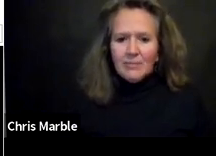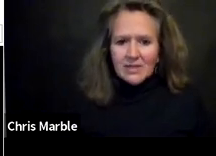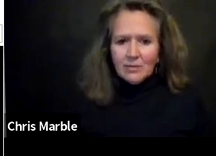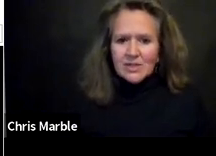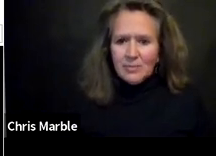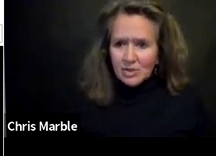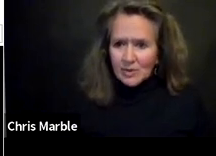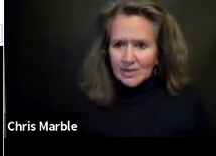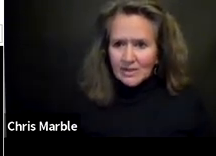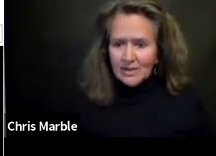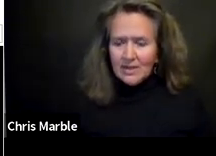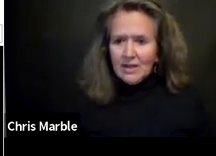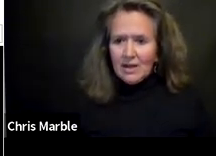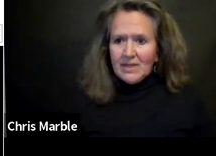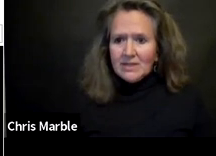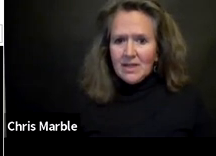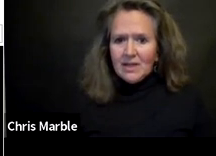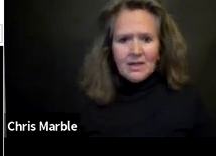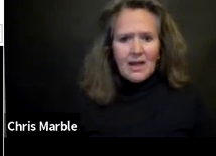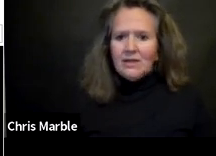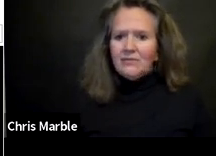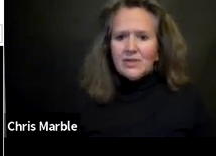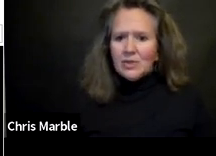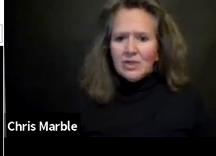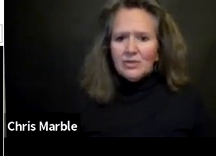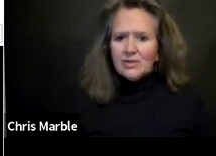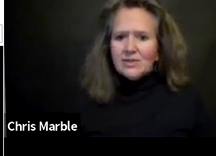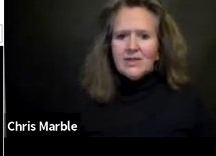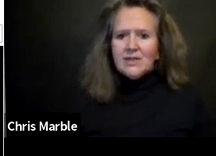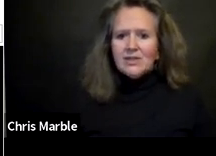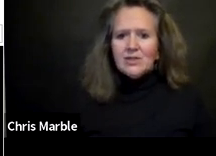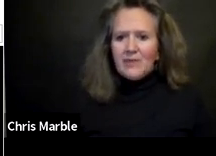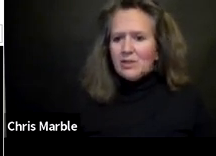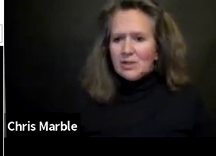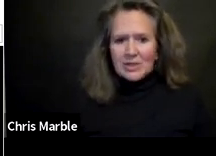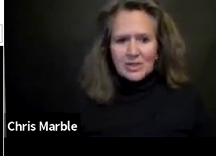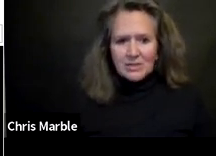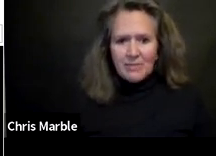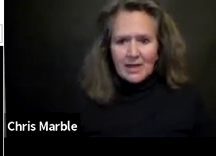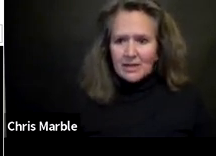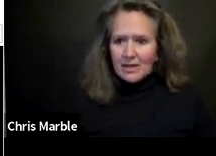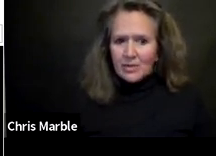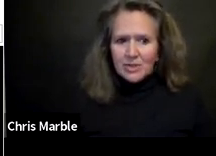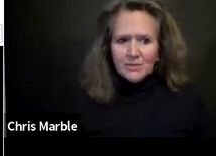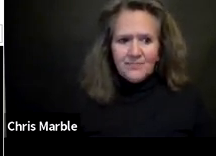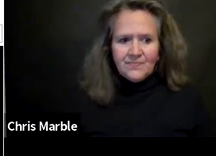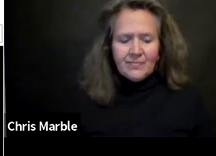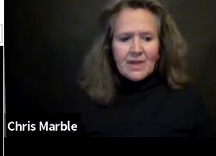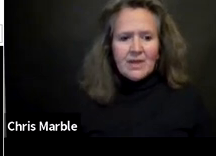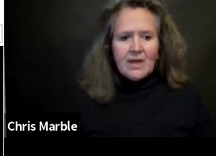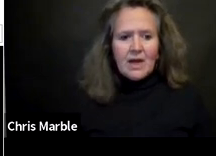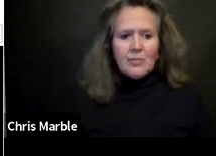to be augmenting with speech reading in taking in any visual cues, such as facial expressions and body language.